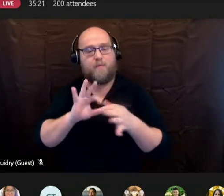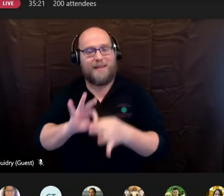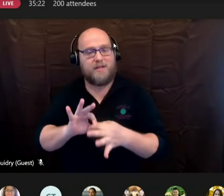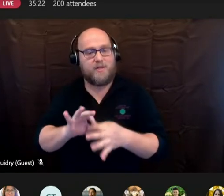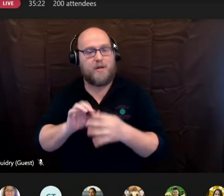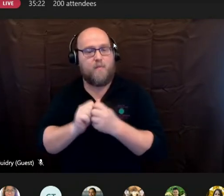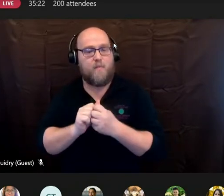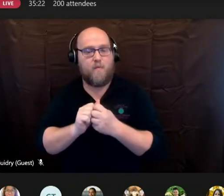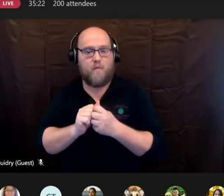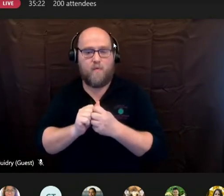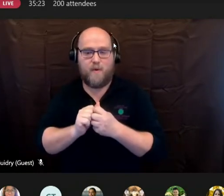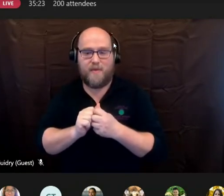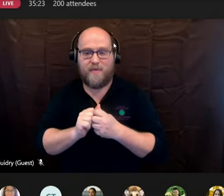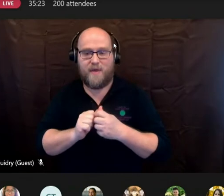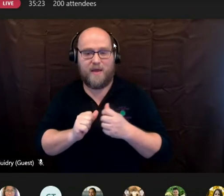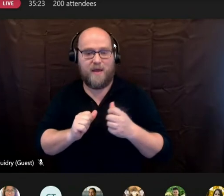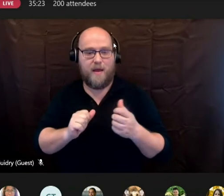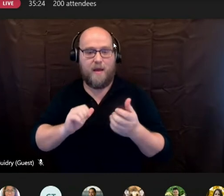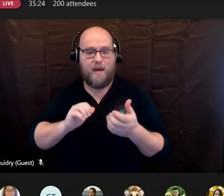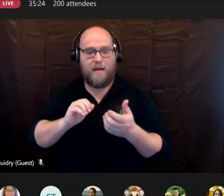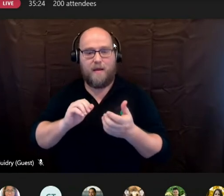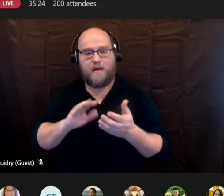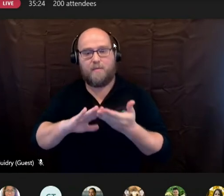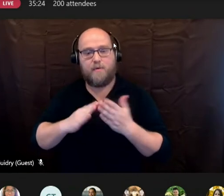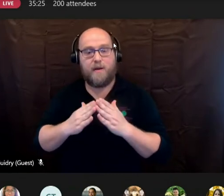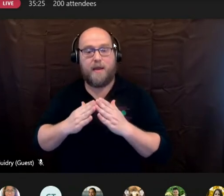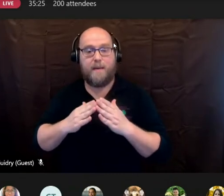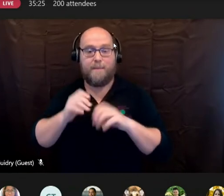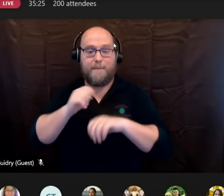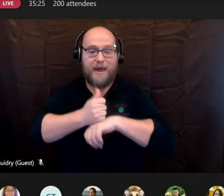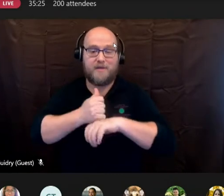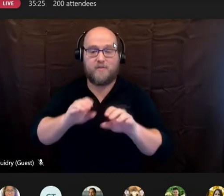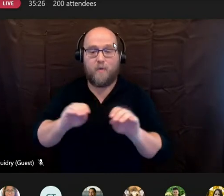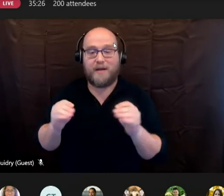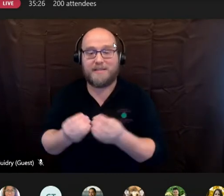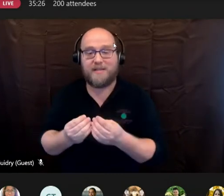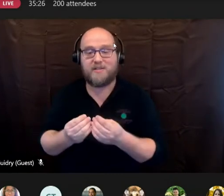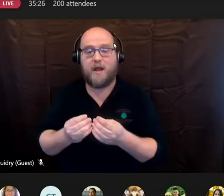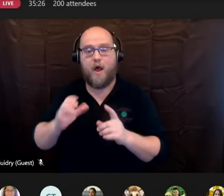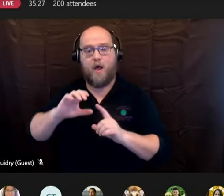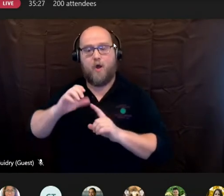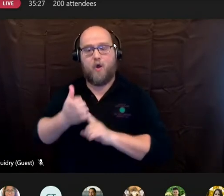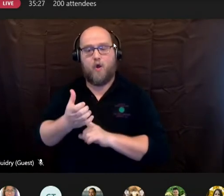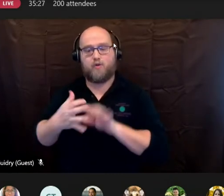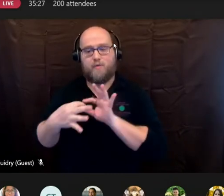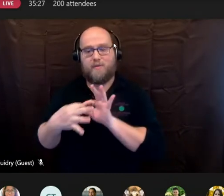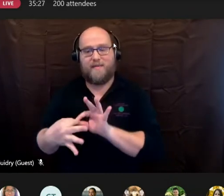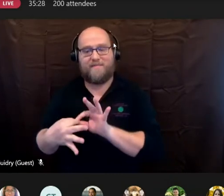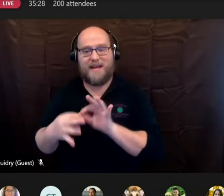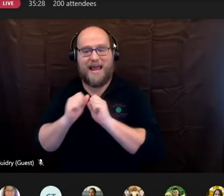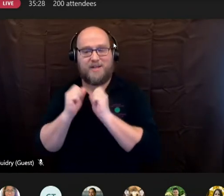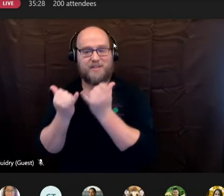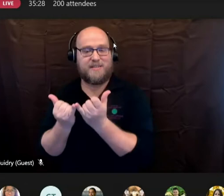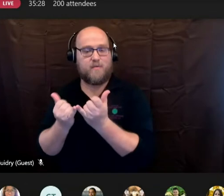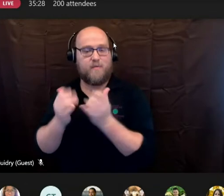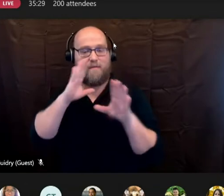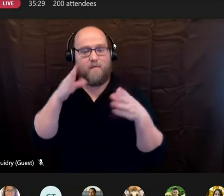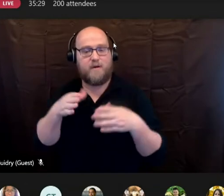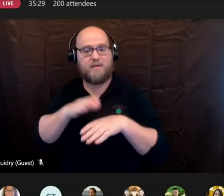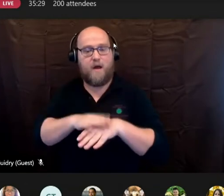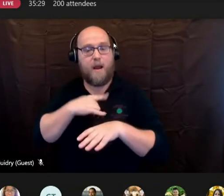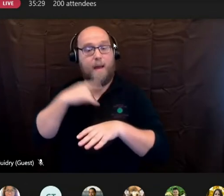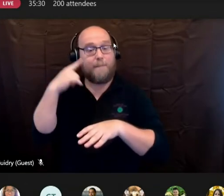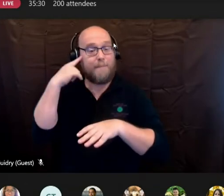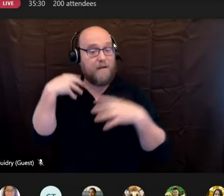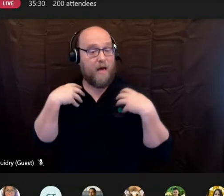on mental health and counseling. We will have clear contact information and a process of, for schools who do